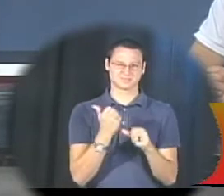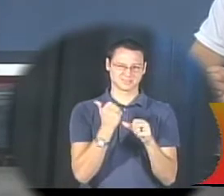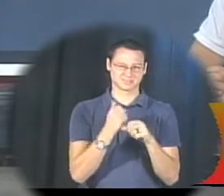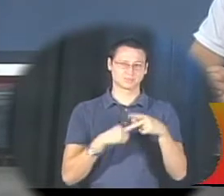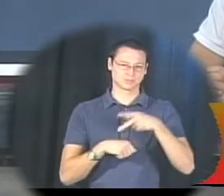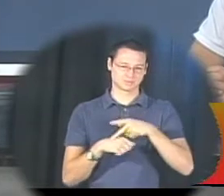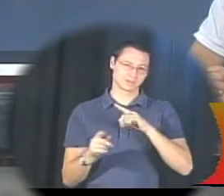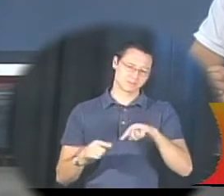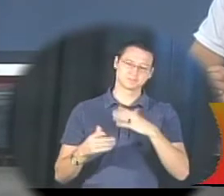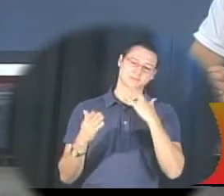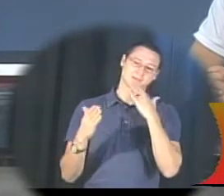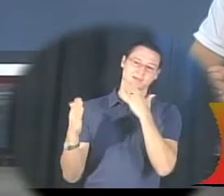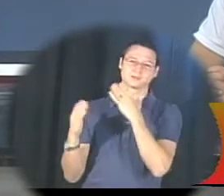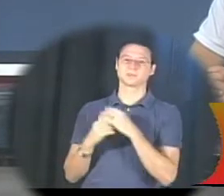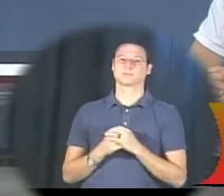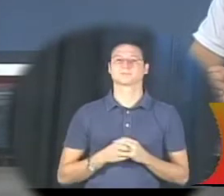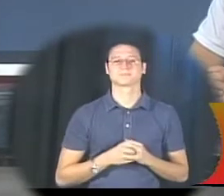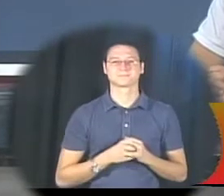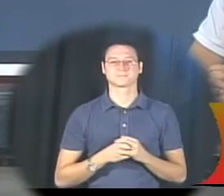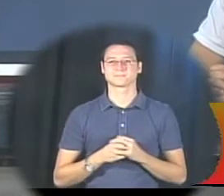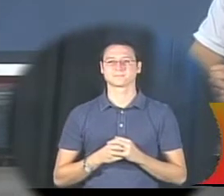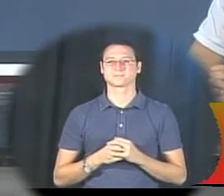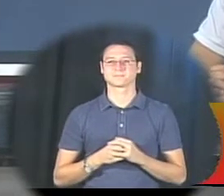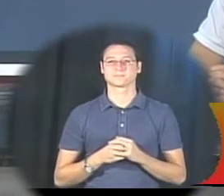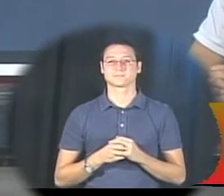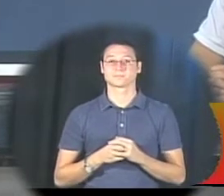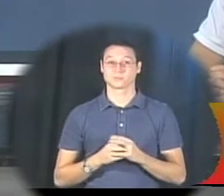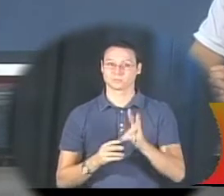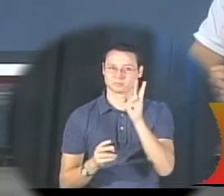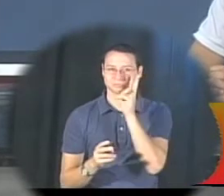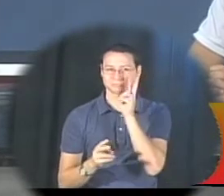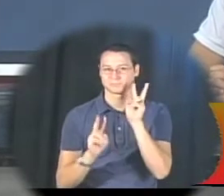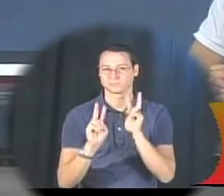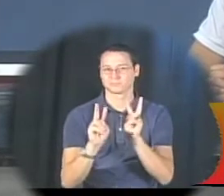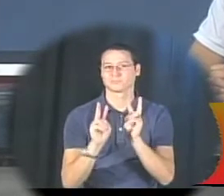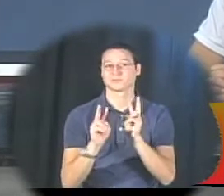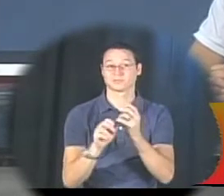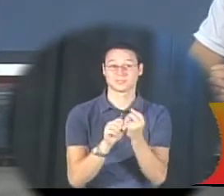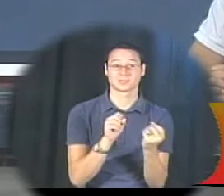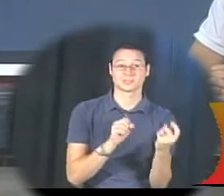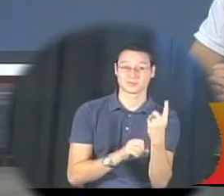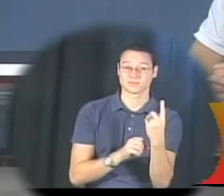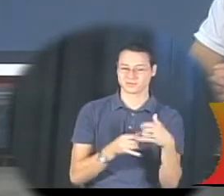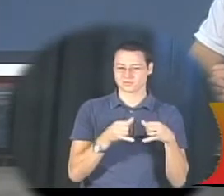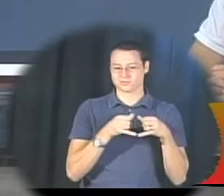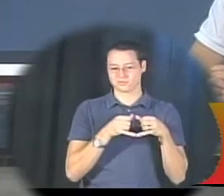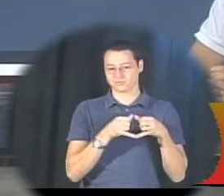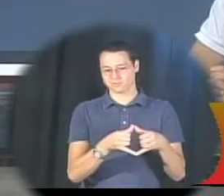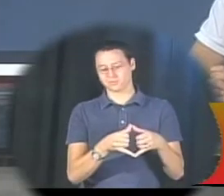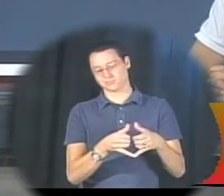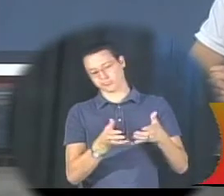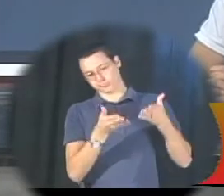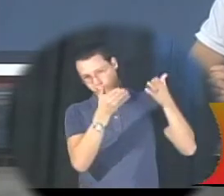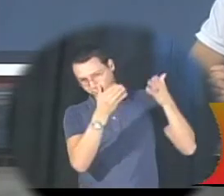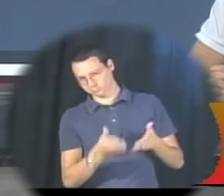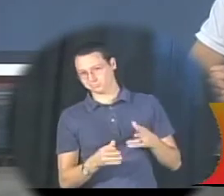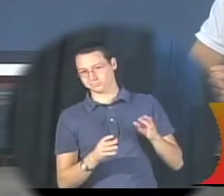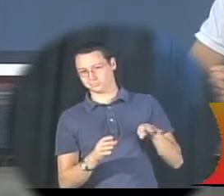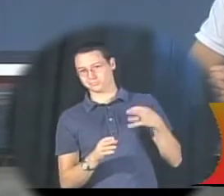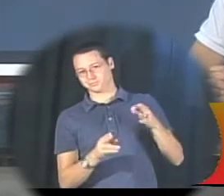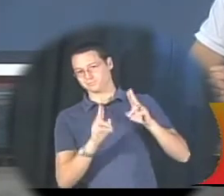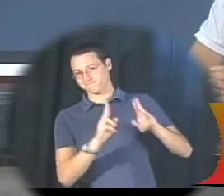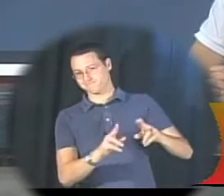Cesari, and both team supporters. Until we win again next year, the trophy will be for sure the centerpiece of the French classroom.